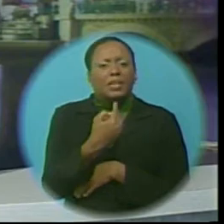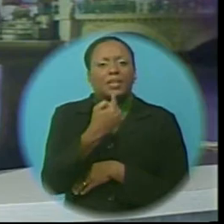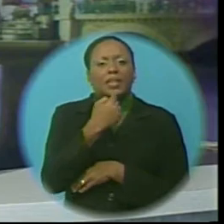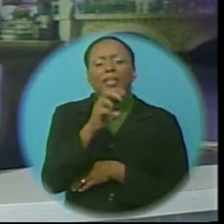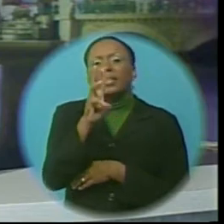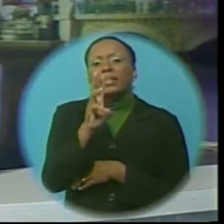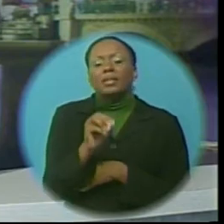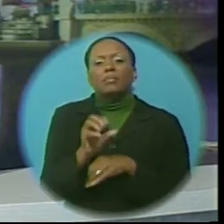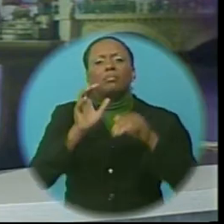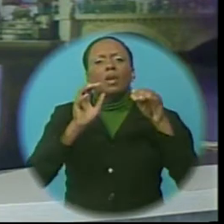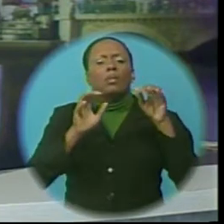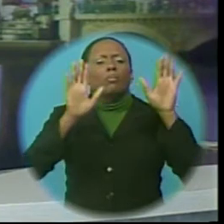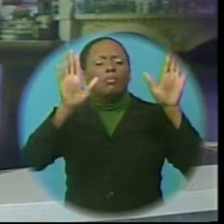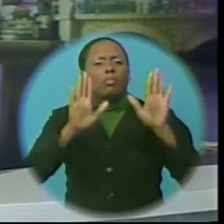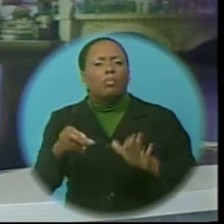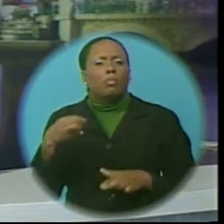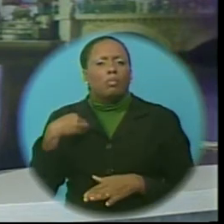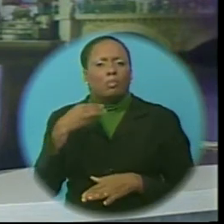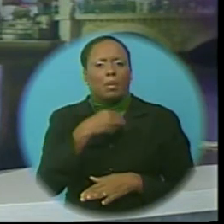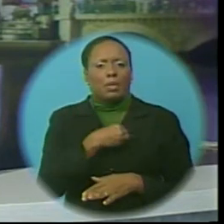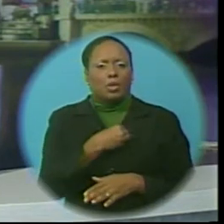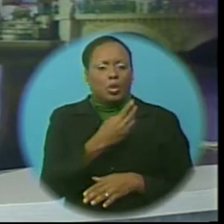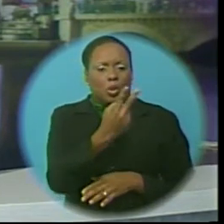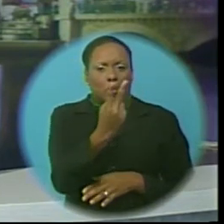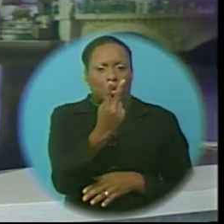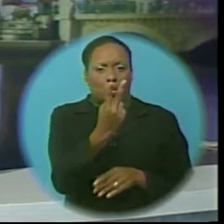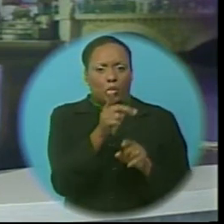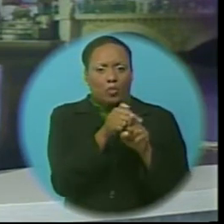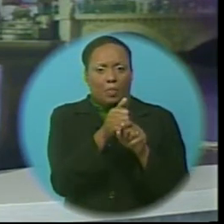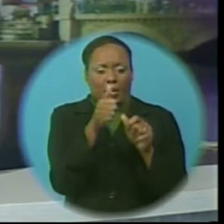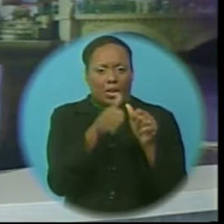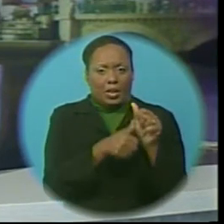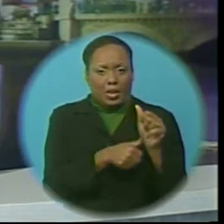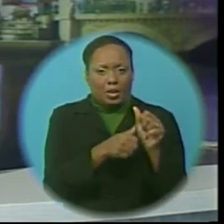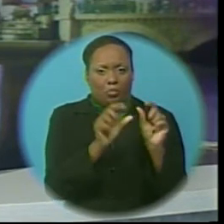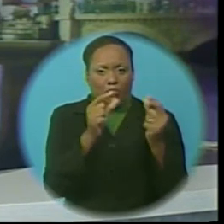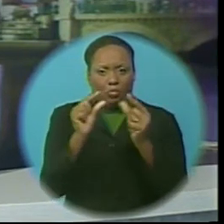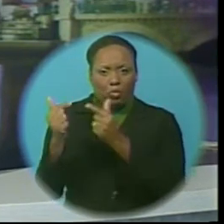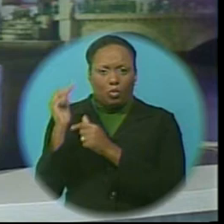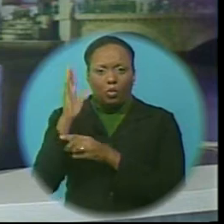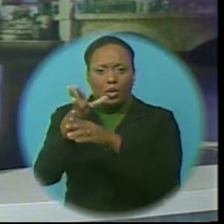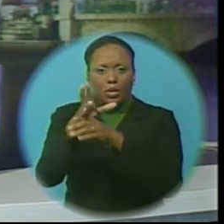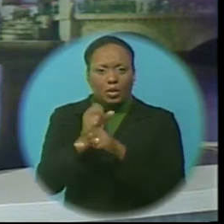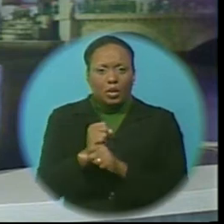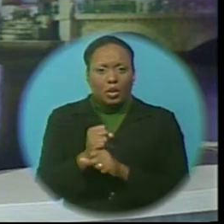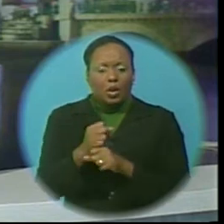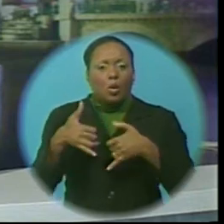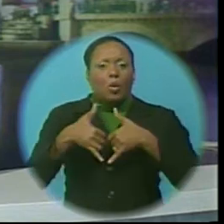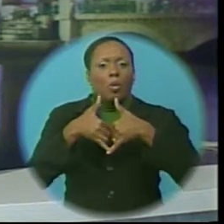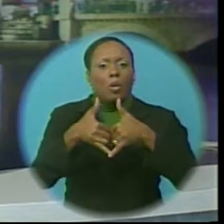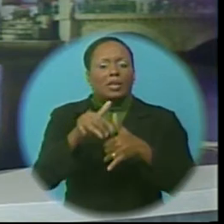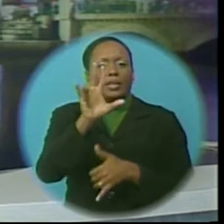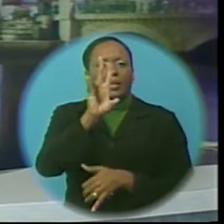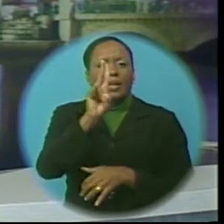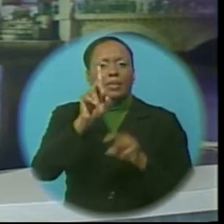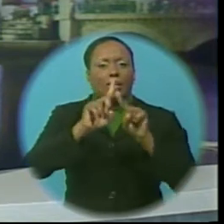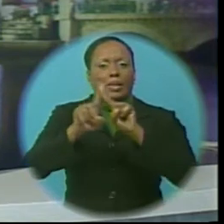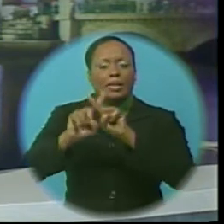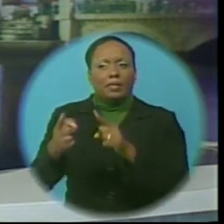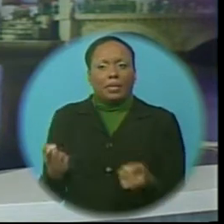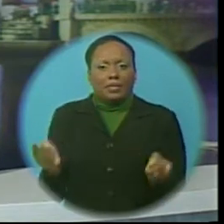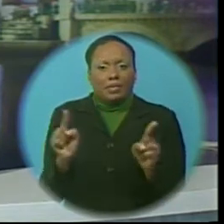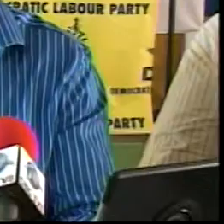Secretary says 60 outstanding members, two from each constituency, will receive awards at seven different